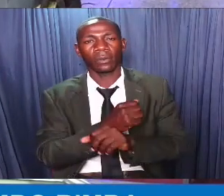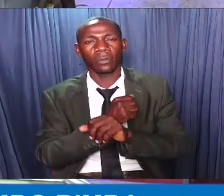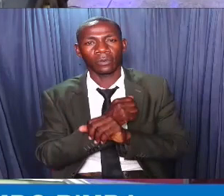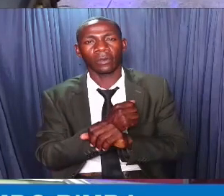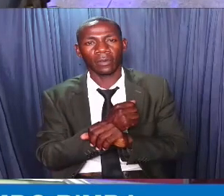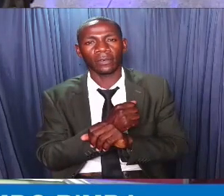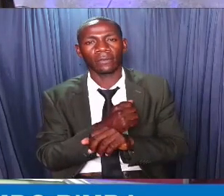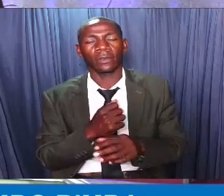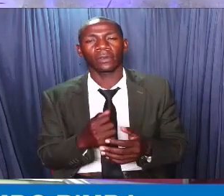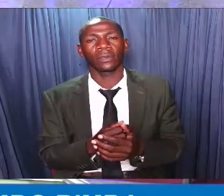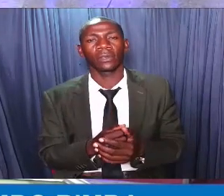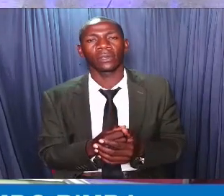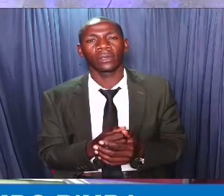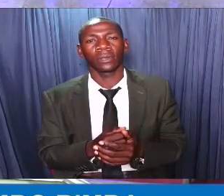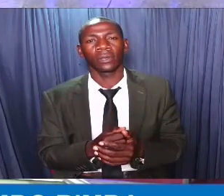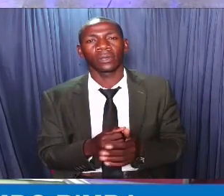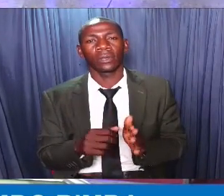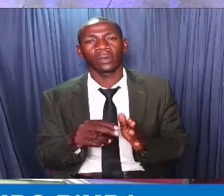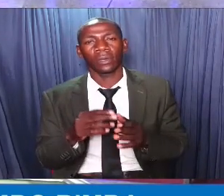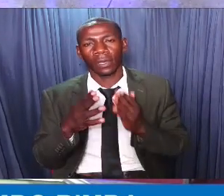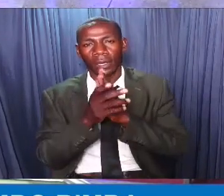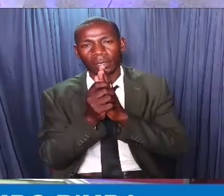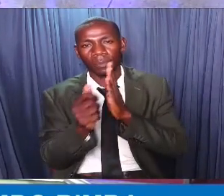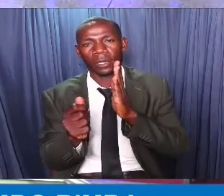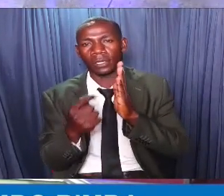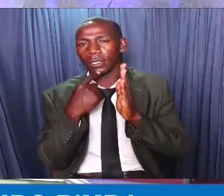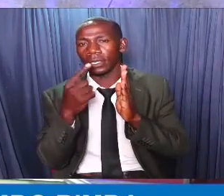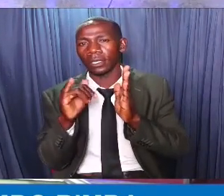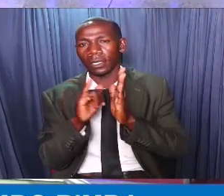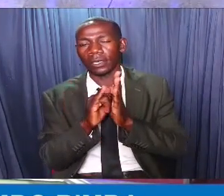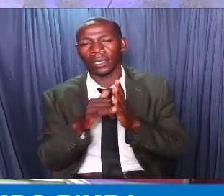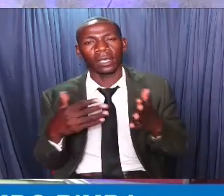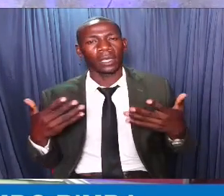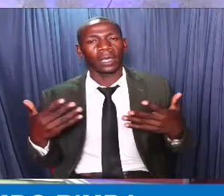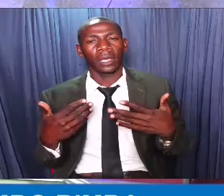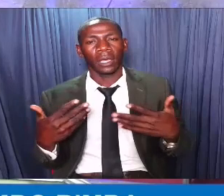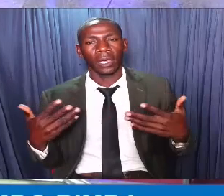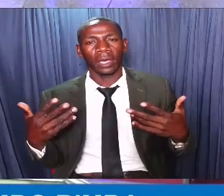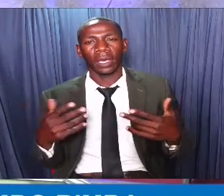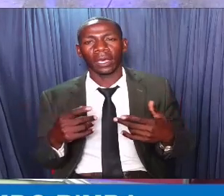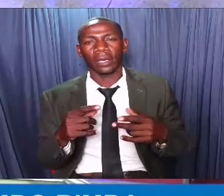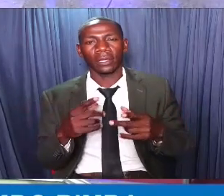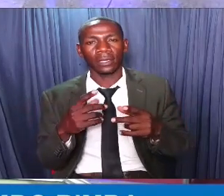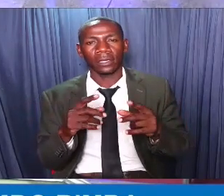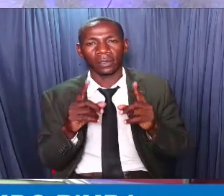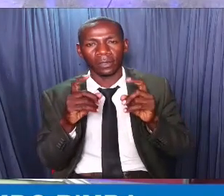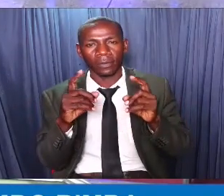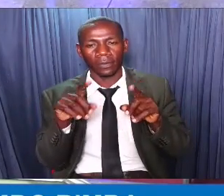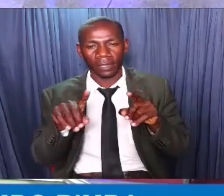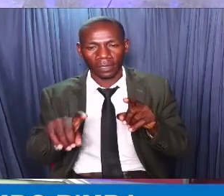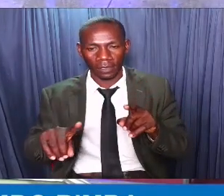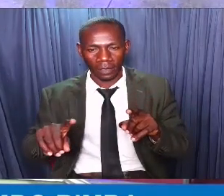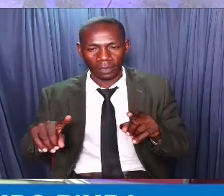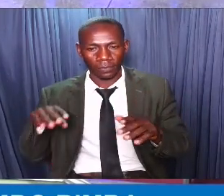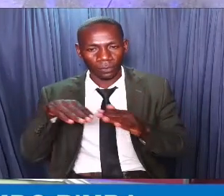no defensive mechanism, kitaalamu, the experts, ugonjwa wote ukija unakuweza, any disease coming can beat you